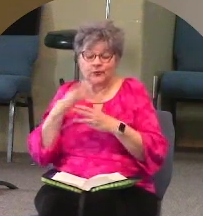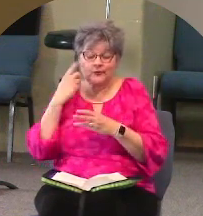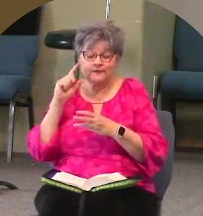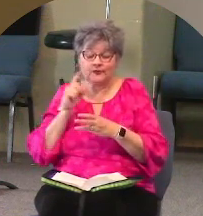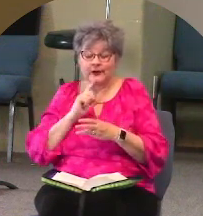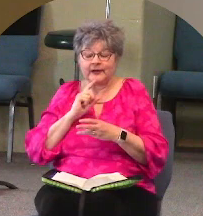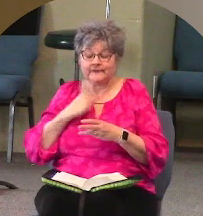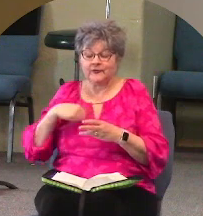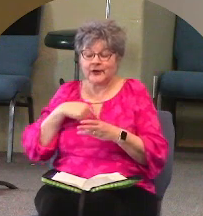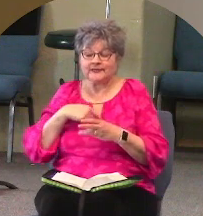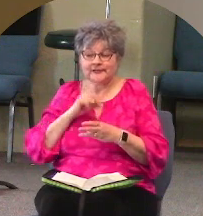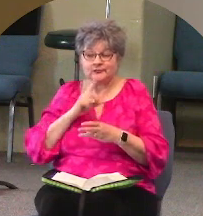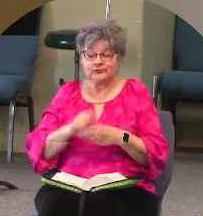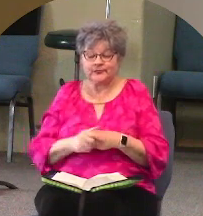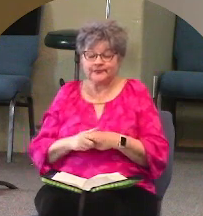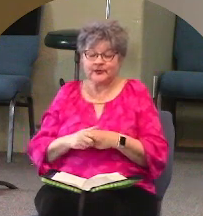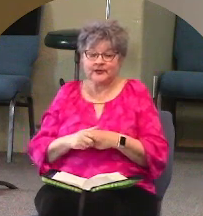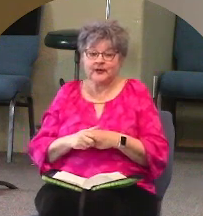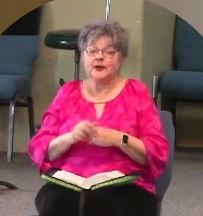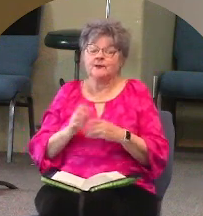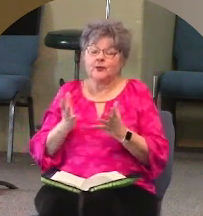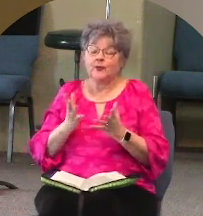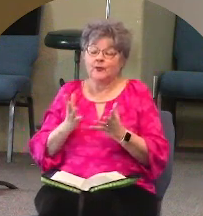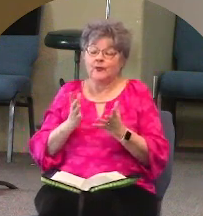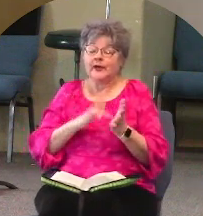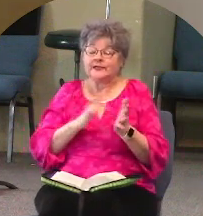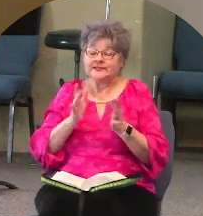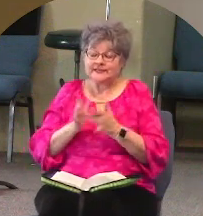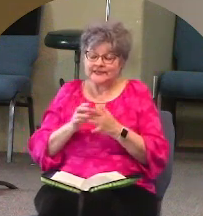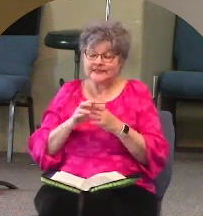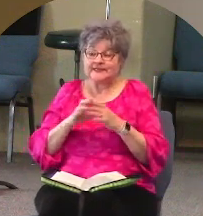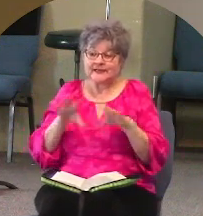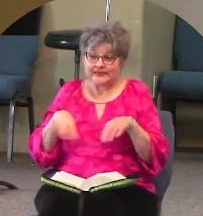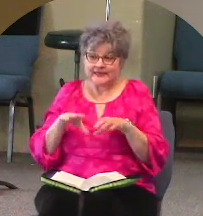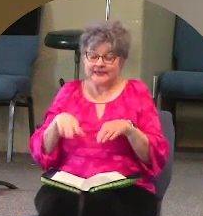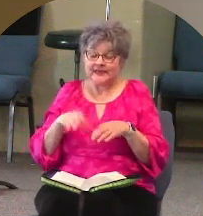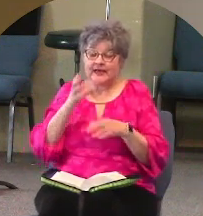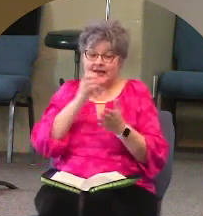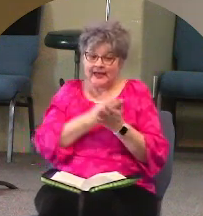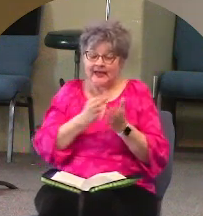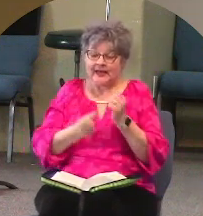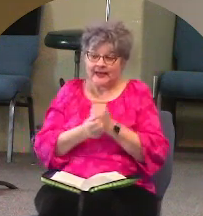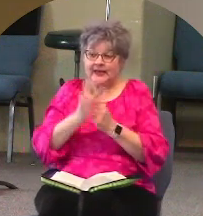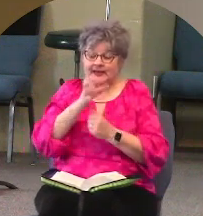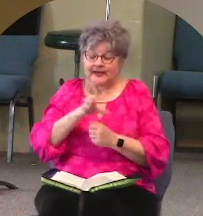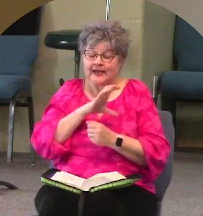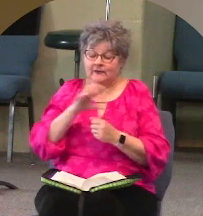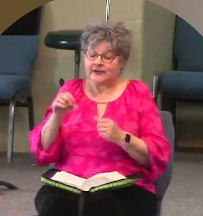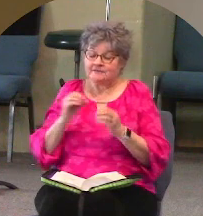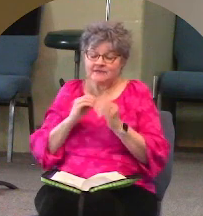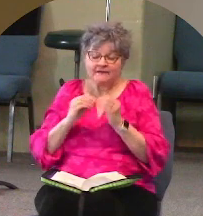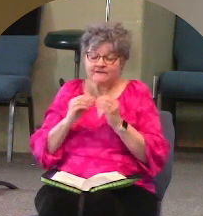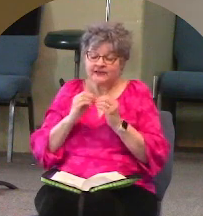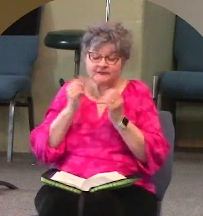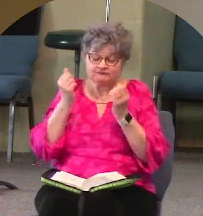what Jesus accomplished at Calvary, that fixed it all. He said, now